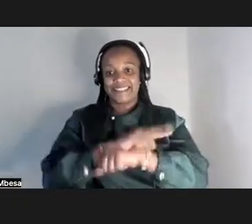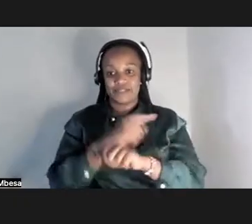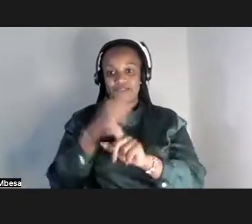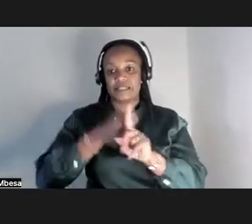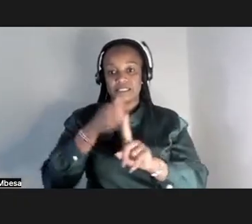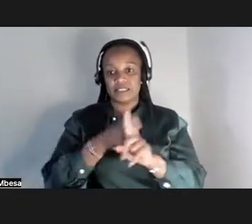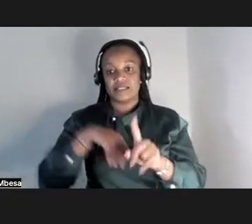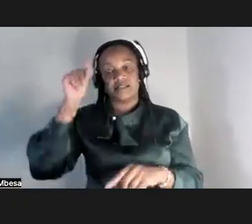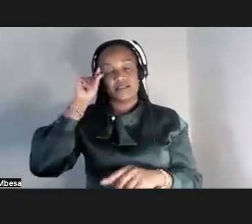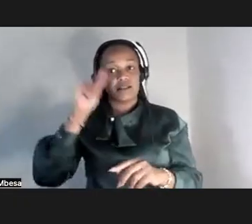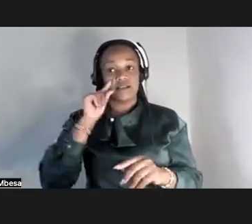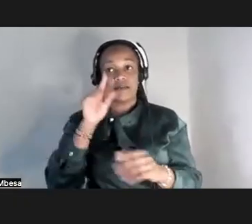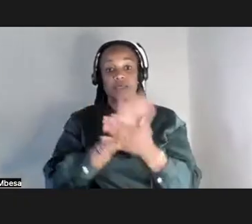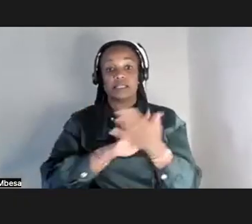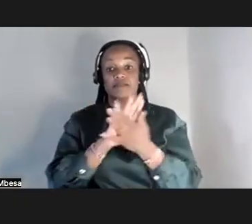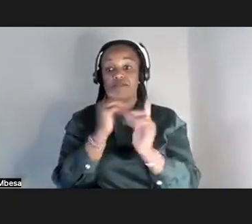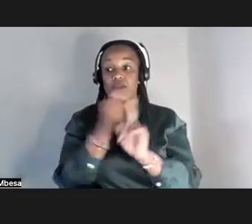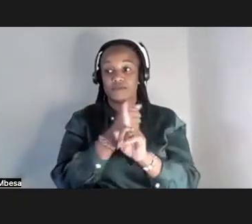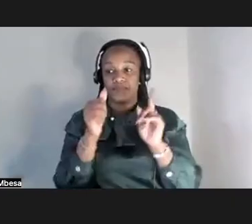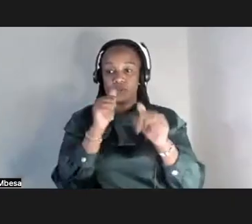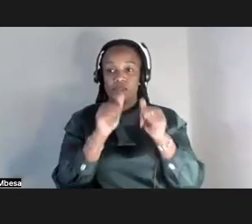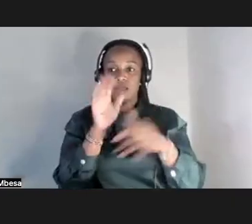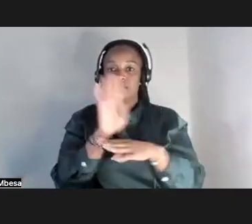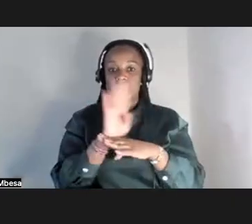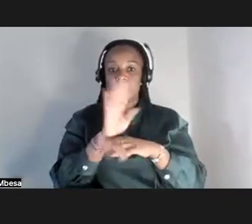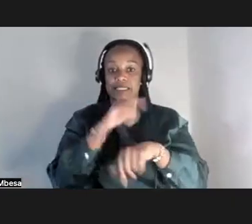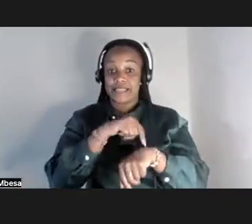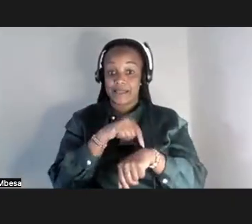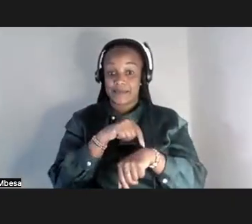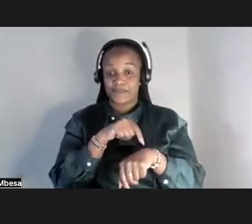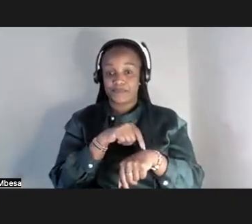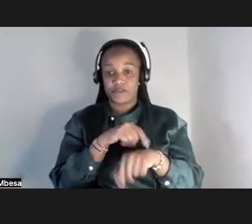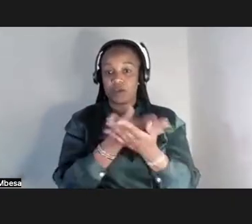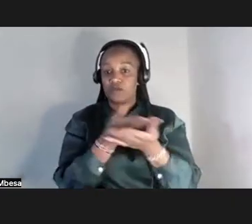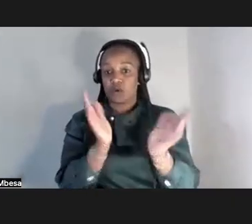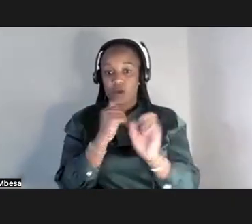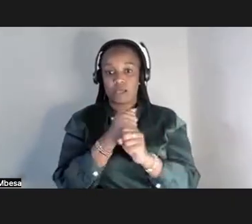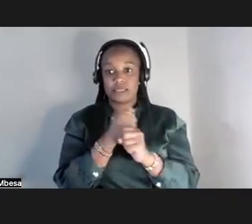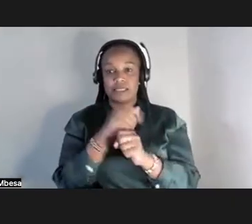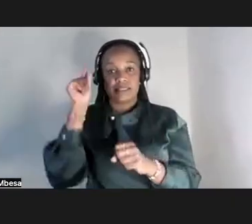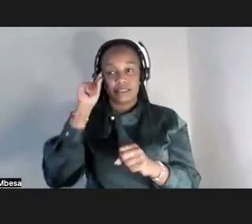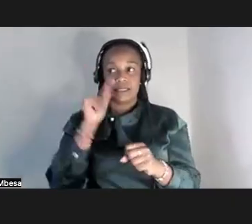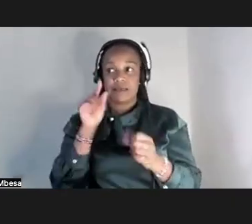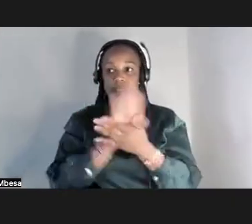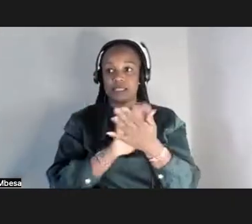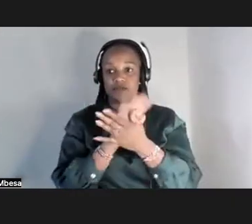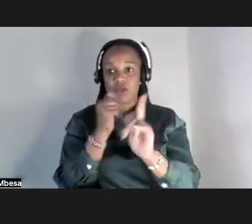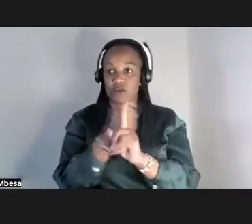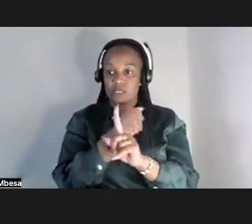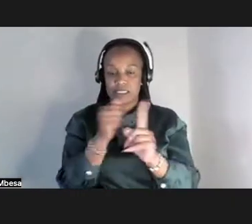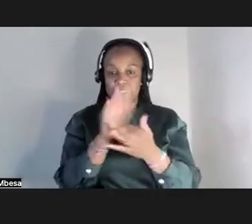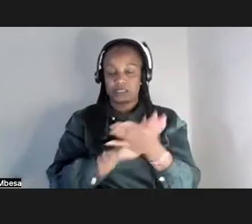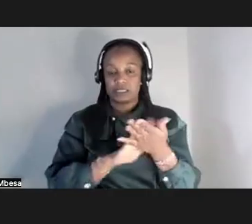violence, where this is a very, very busy period for everyone working in the gender-based violence space. But this was an